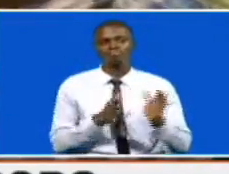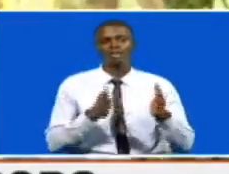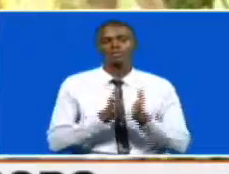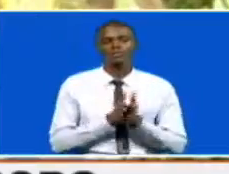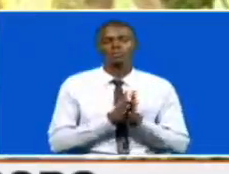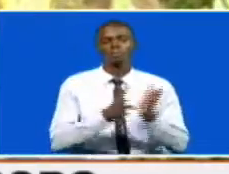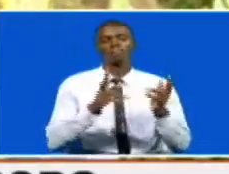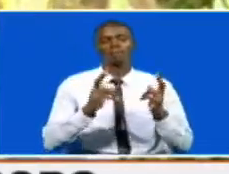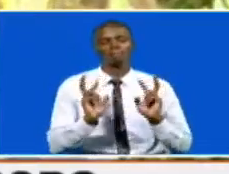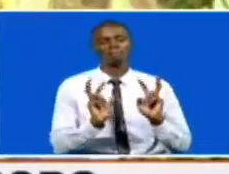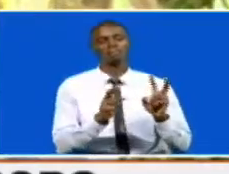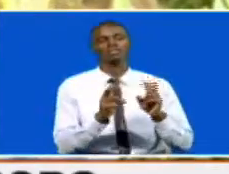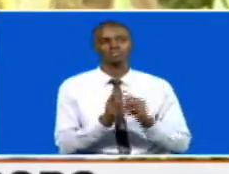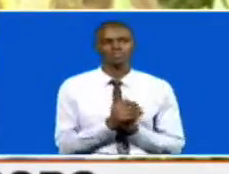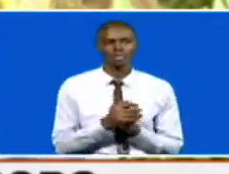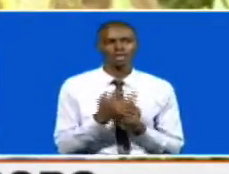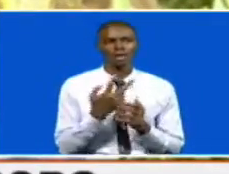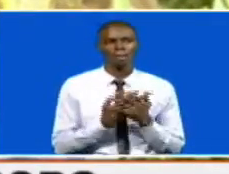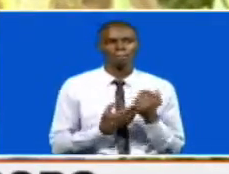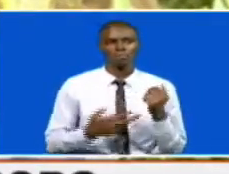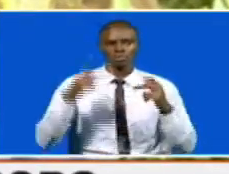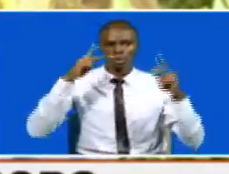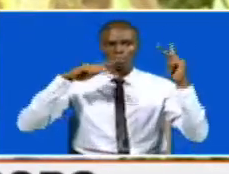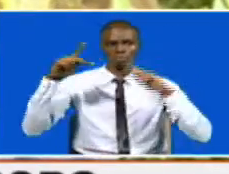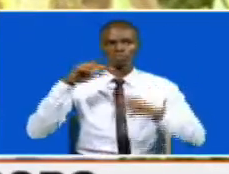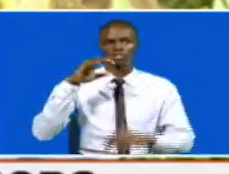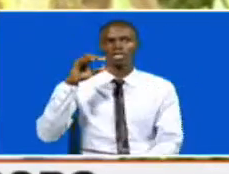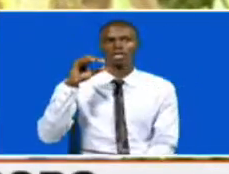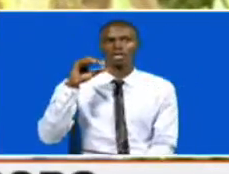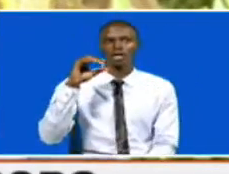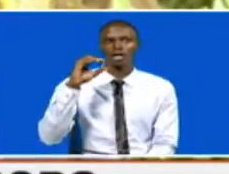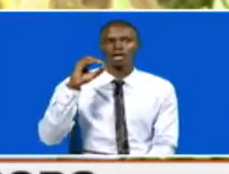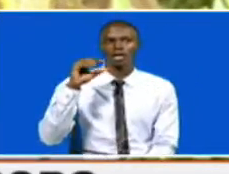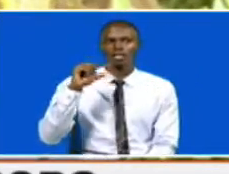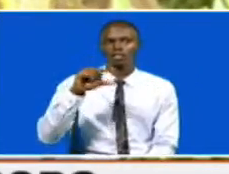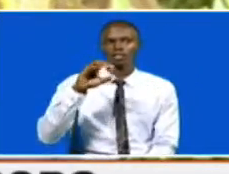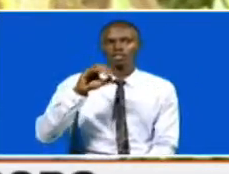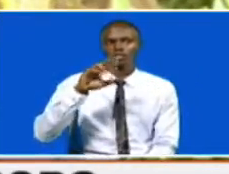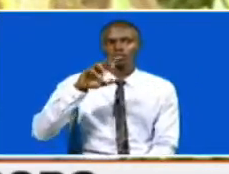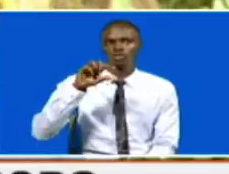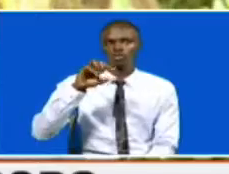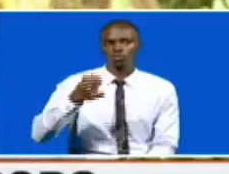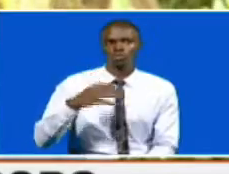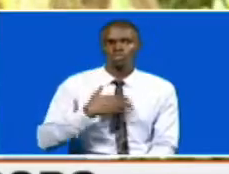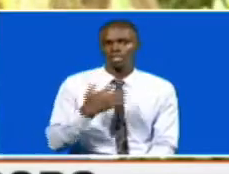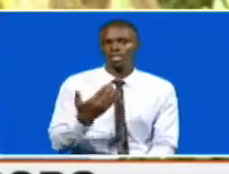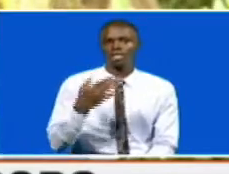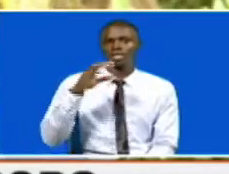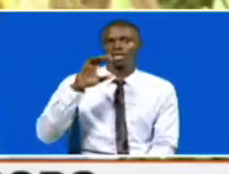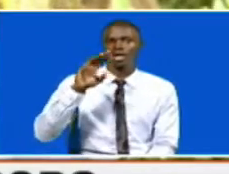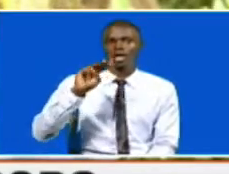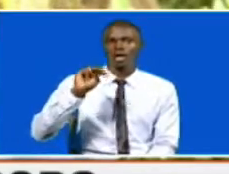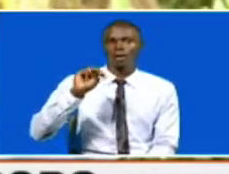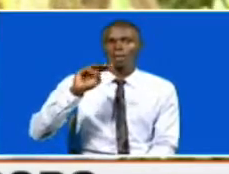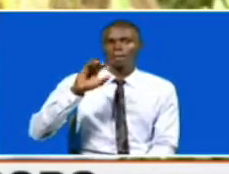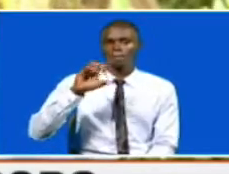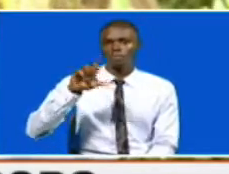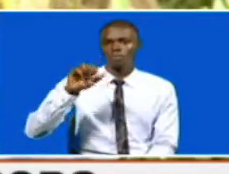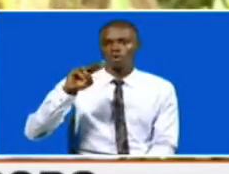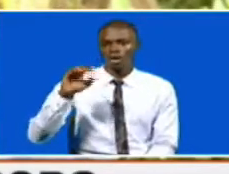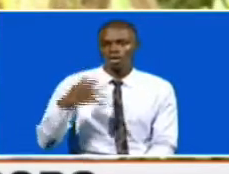public perception. We have got Professor Goat, you know, Professor Wameyo Olanga, Professor